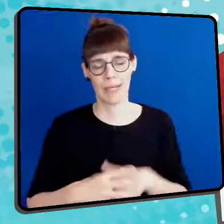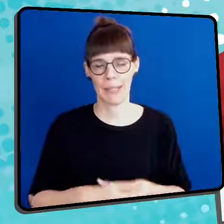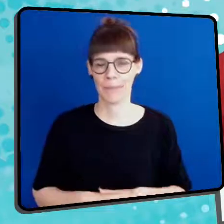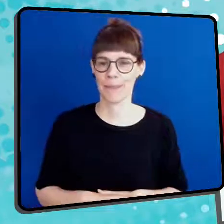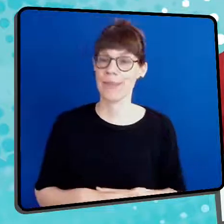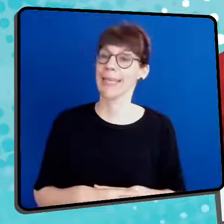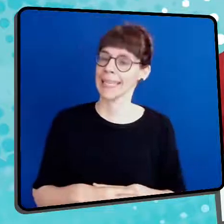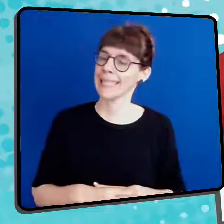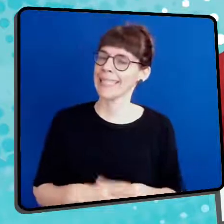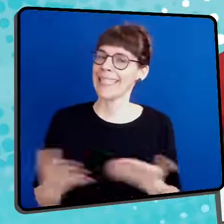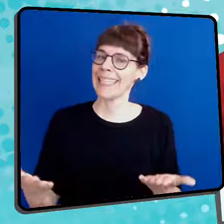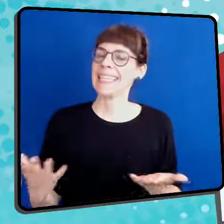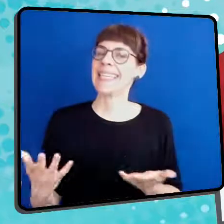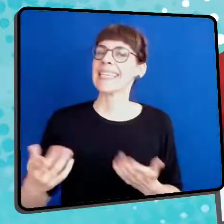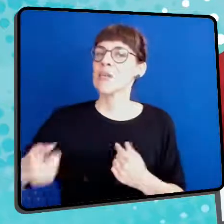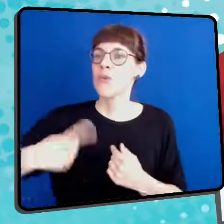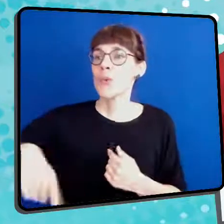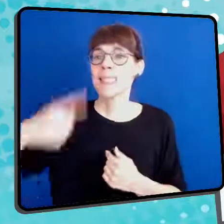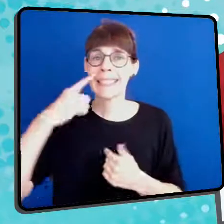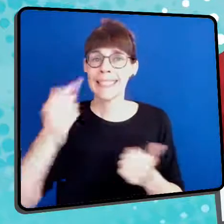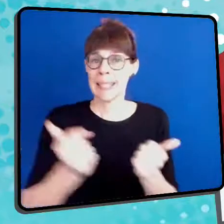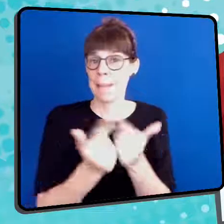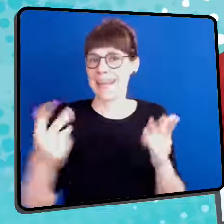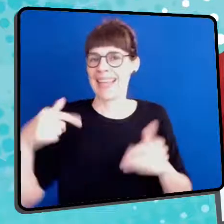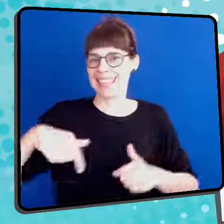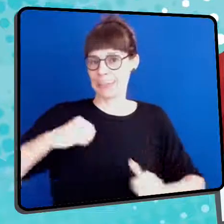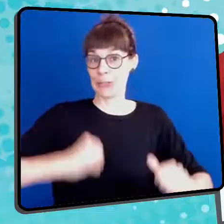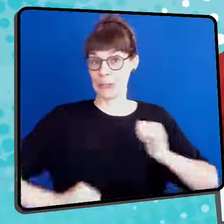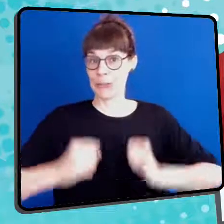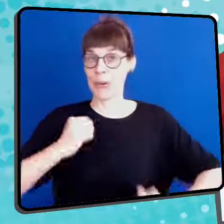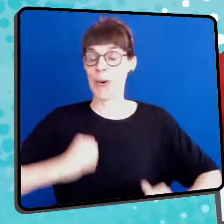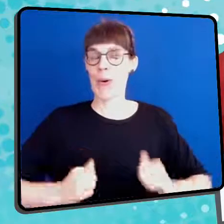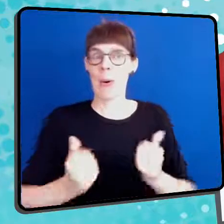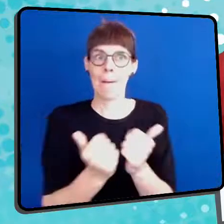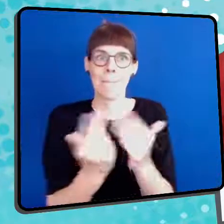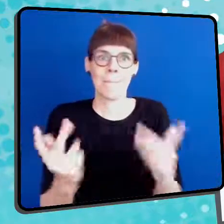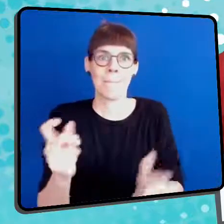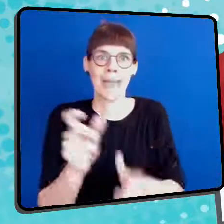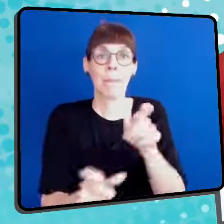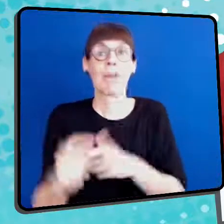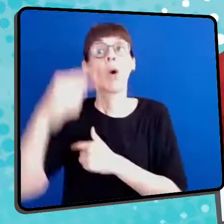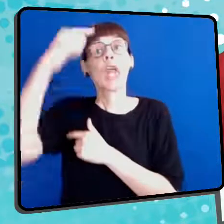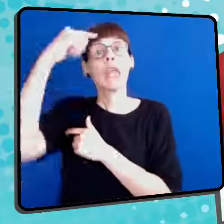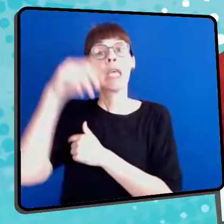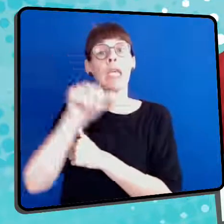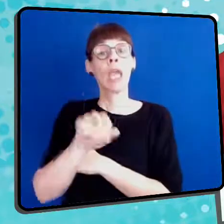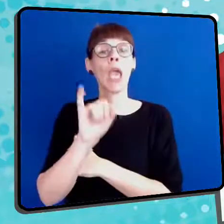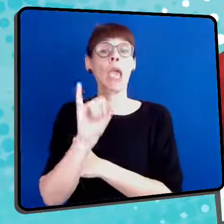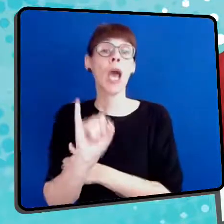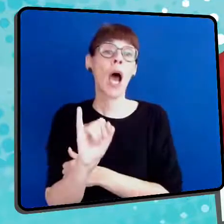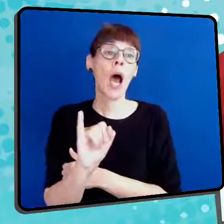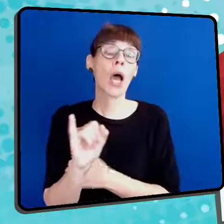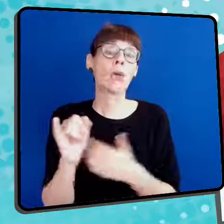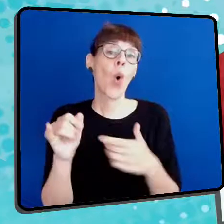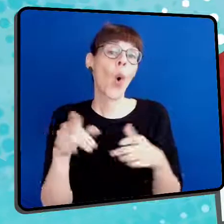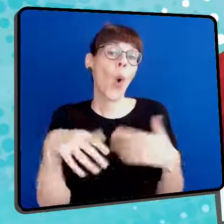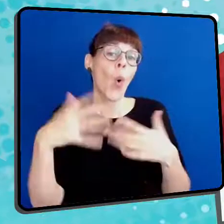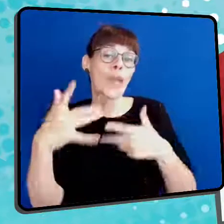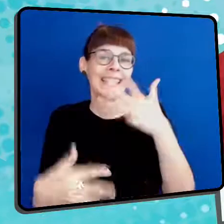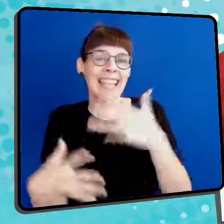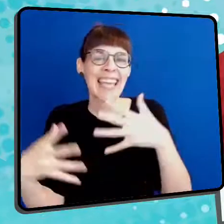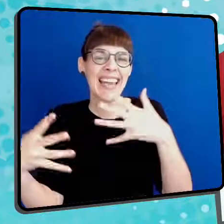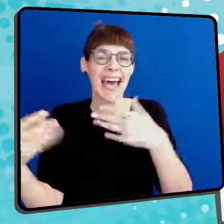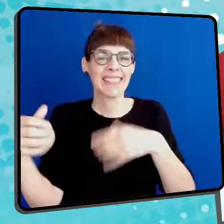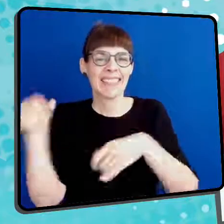things we're seeing a lot on this show, which is I think a lot of people think of AI and data science in one way. And actually, it's